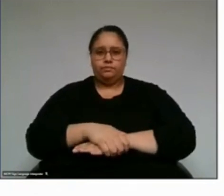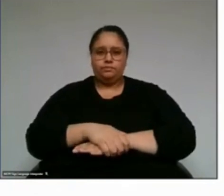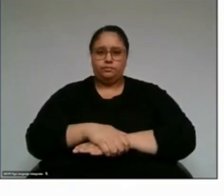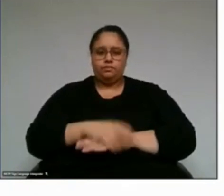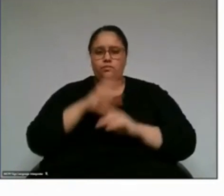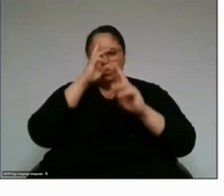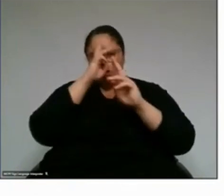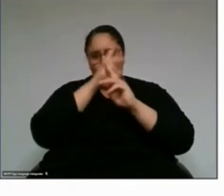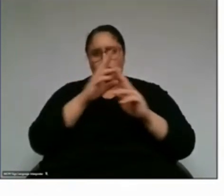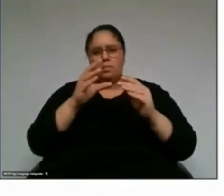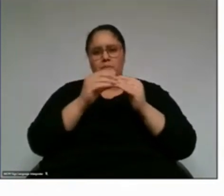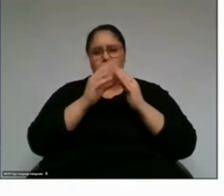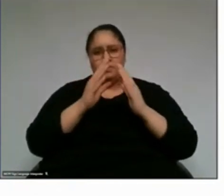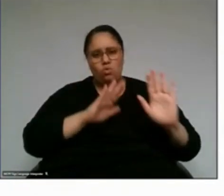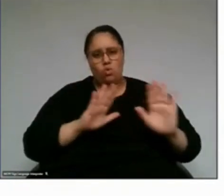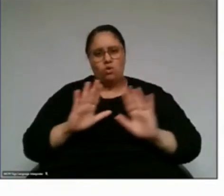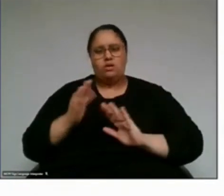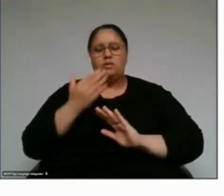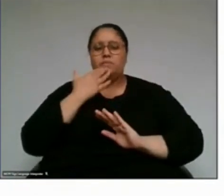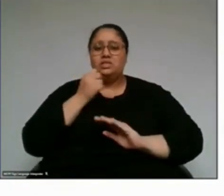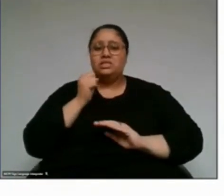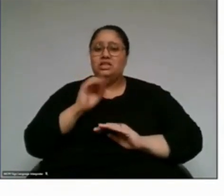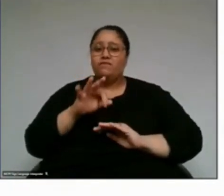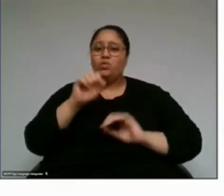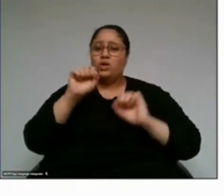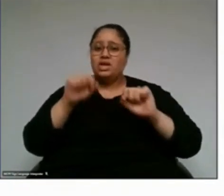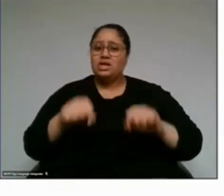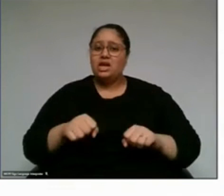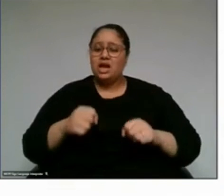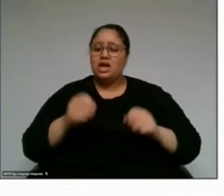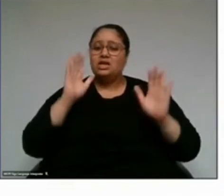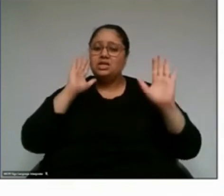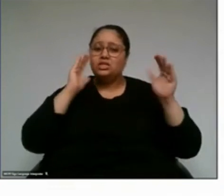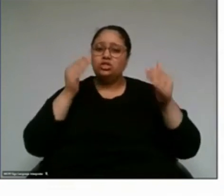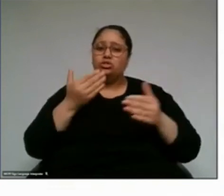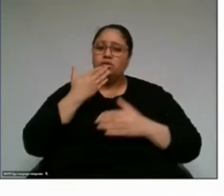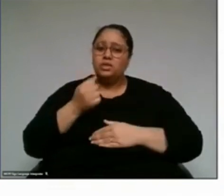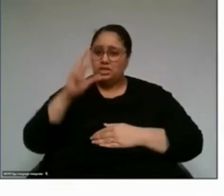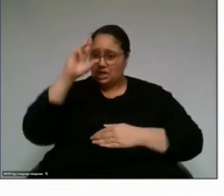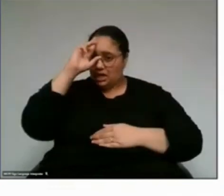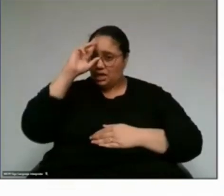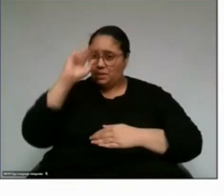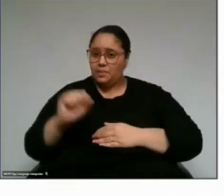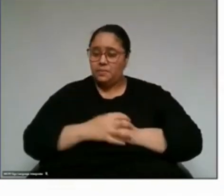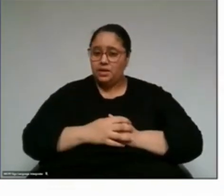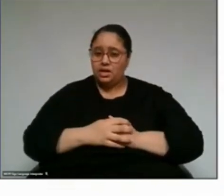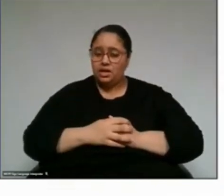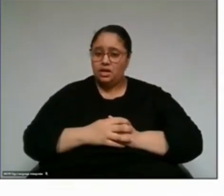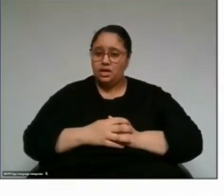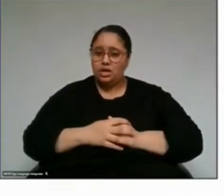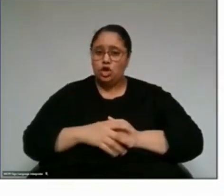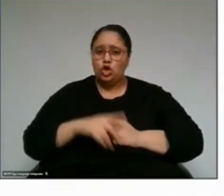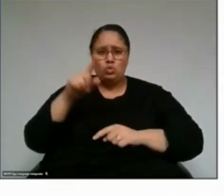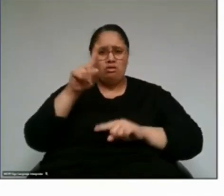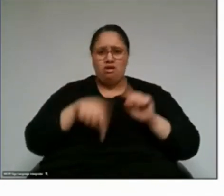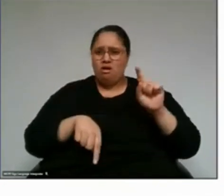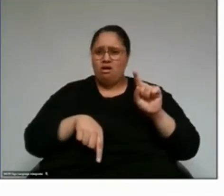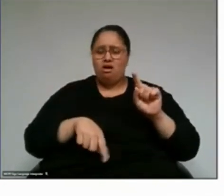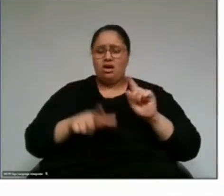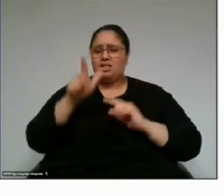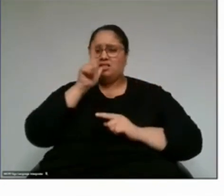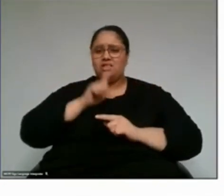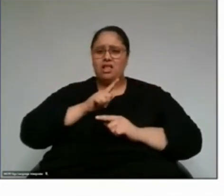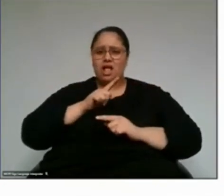Honourable members, can I have your order, please? If you can just have your attention. Remember that you can't tell other